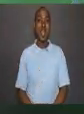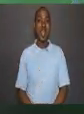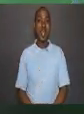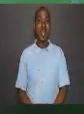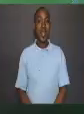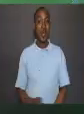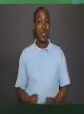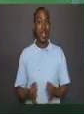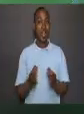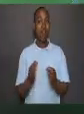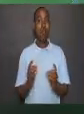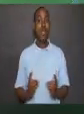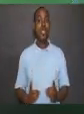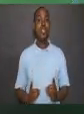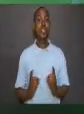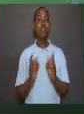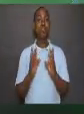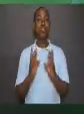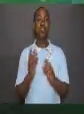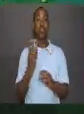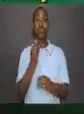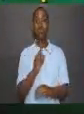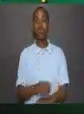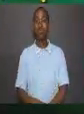out by diffusion as well.